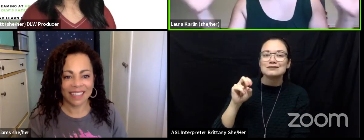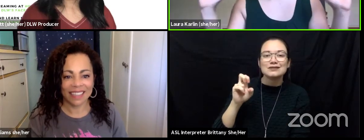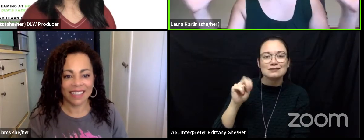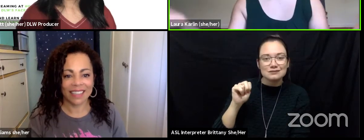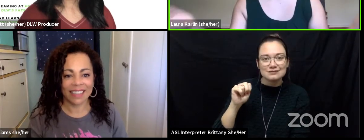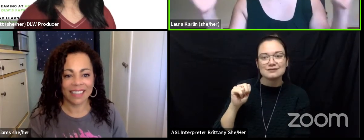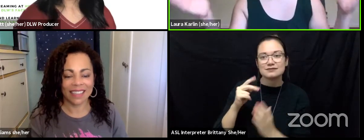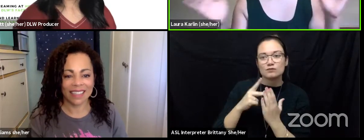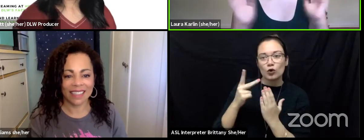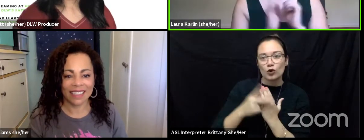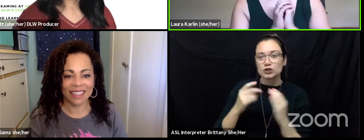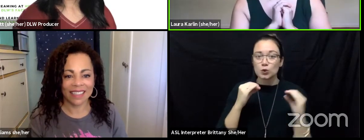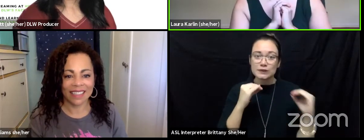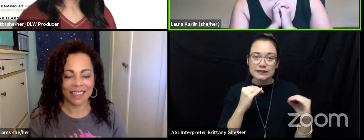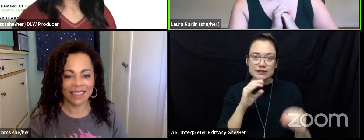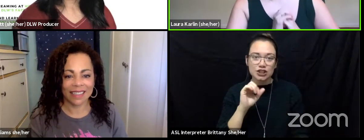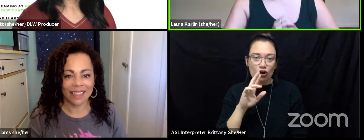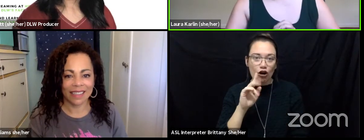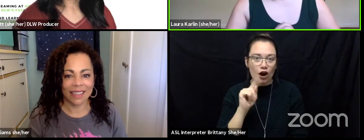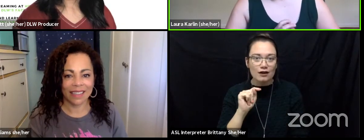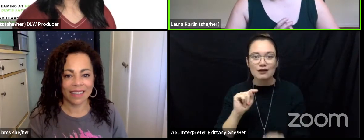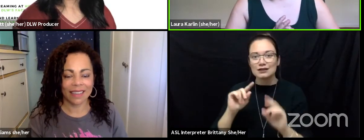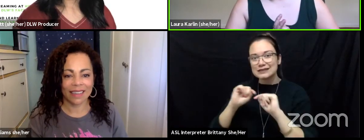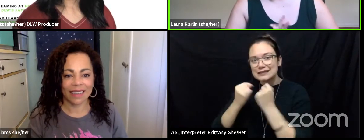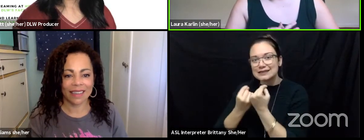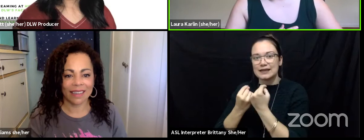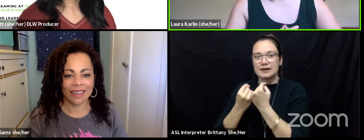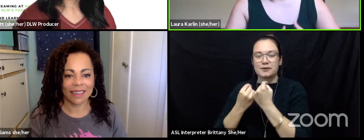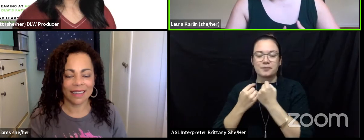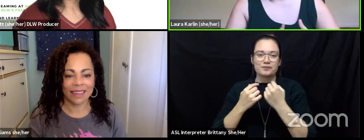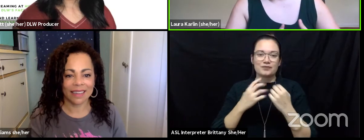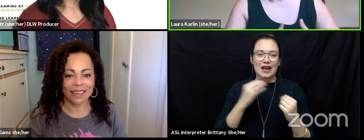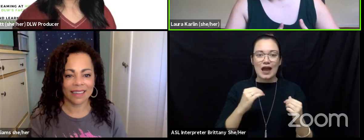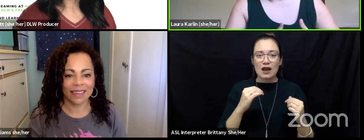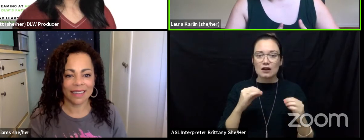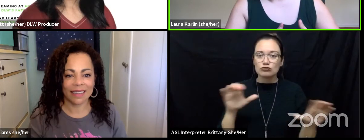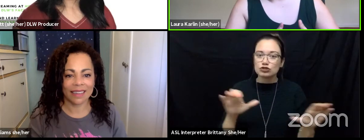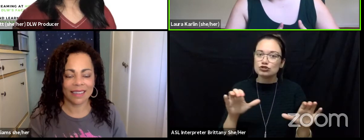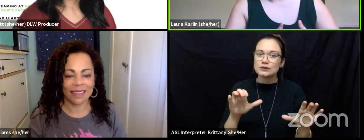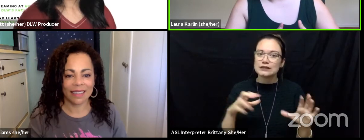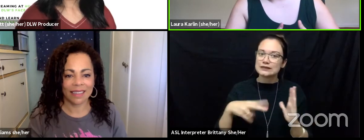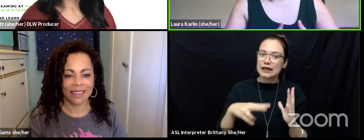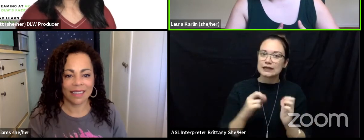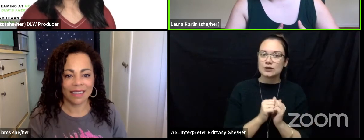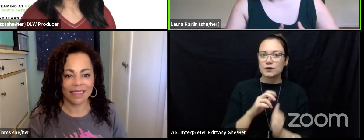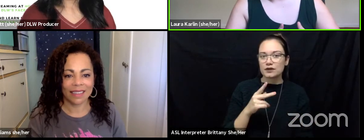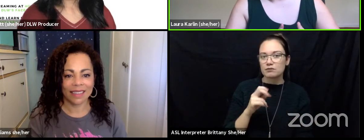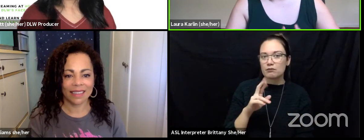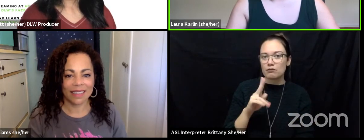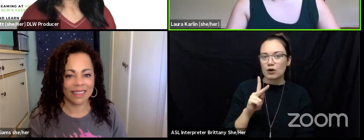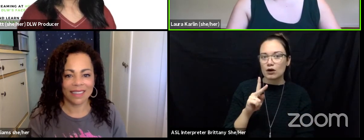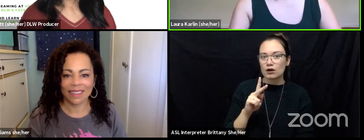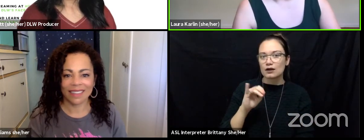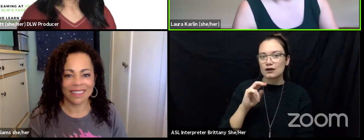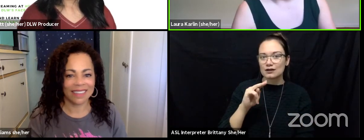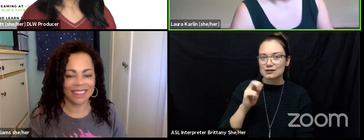my teaching artists and our team, and we've been doing Dancing Through Parkinson's for 10 or 11 years